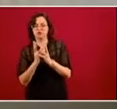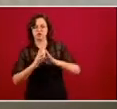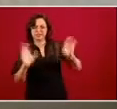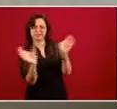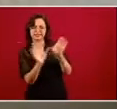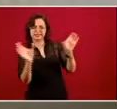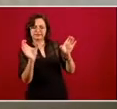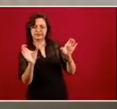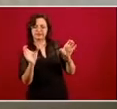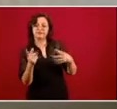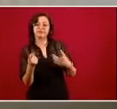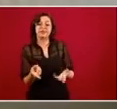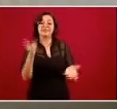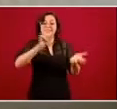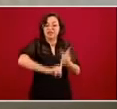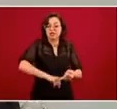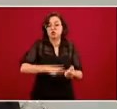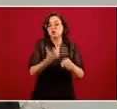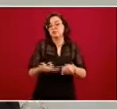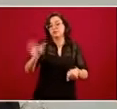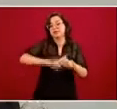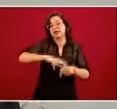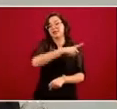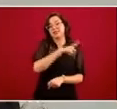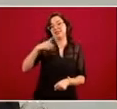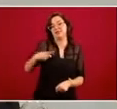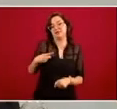because remember, for the council to certify